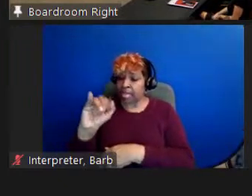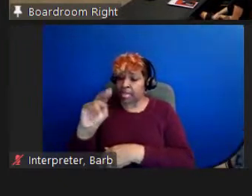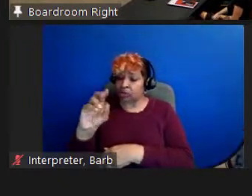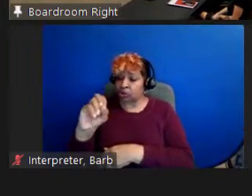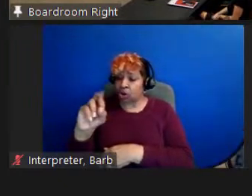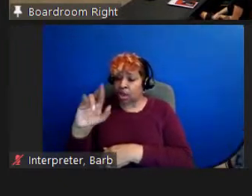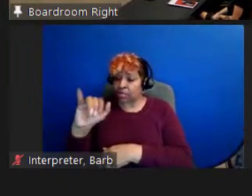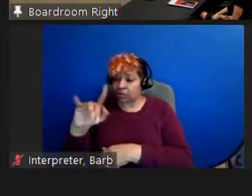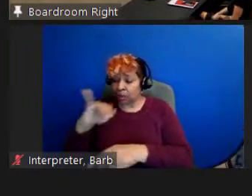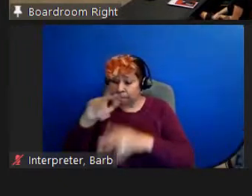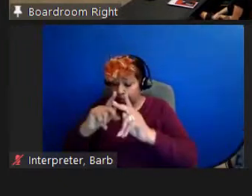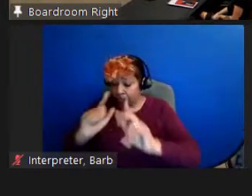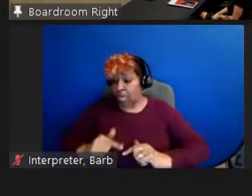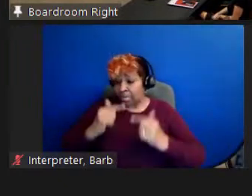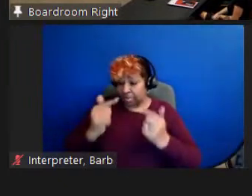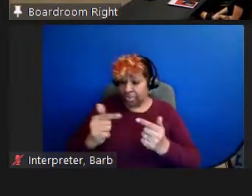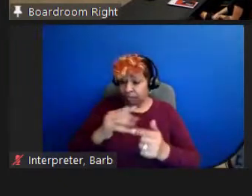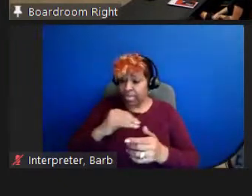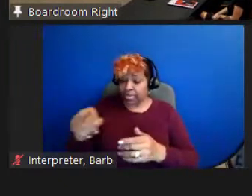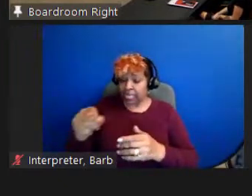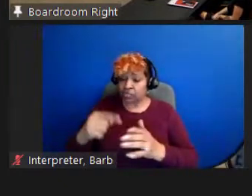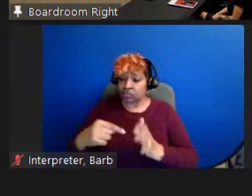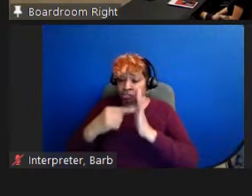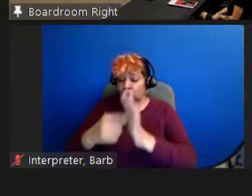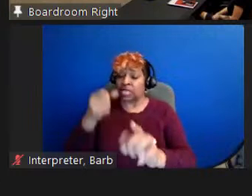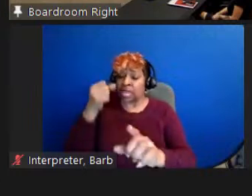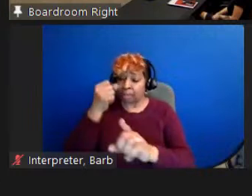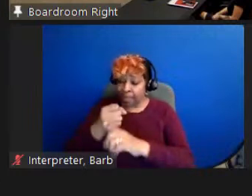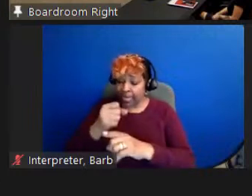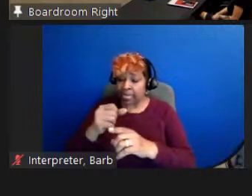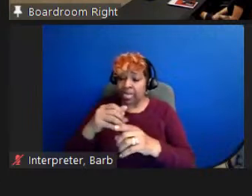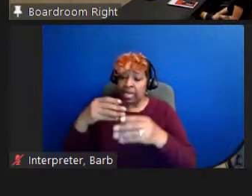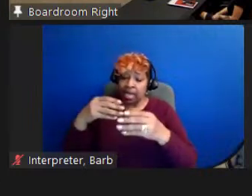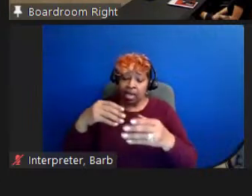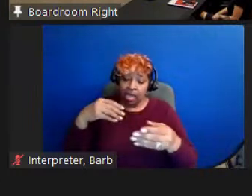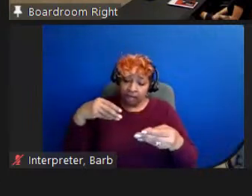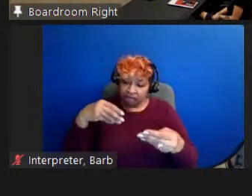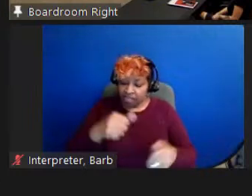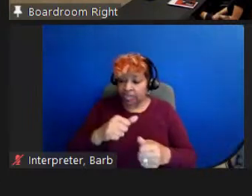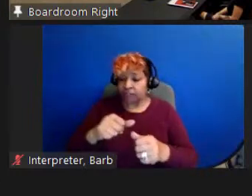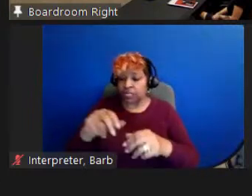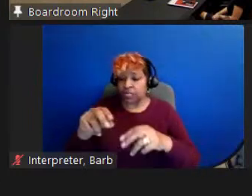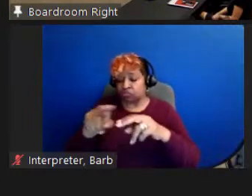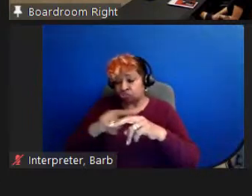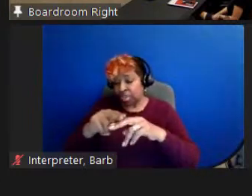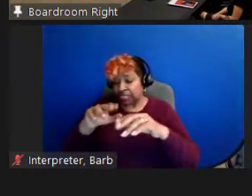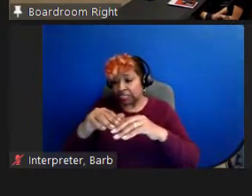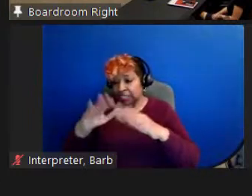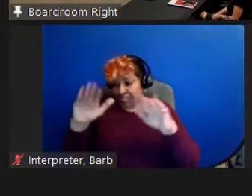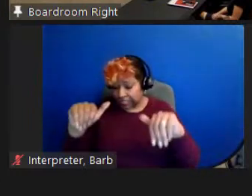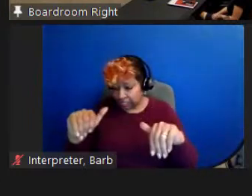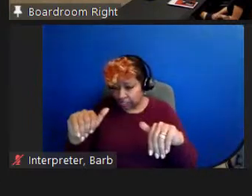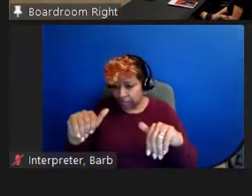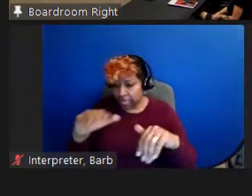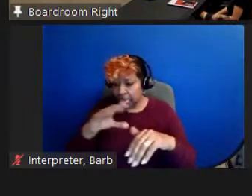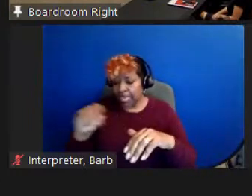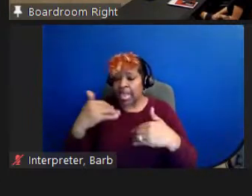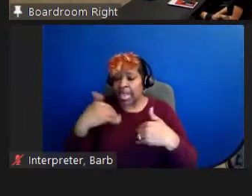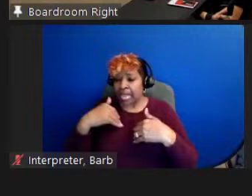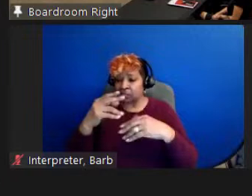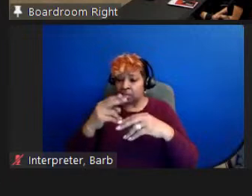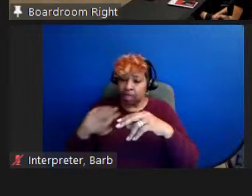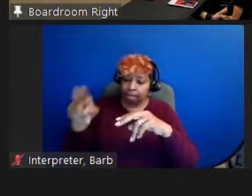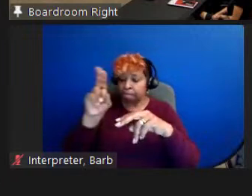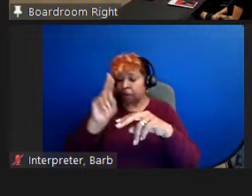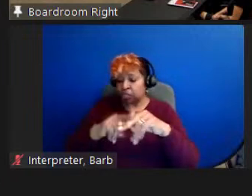the impact of an effective transit system and how it can and does have a multiplier effect for people who live near